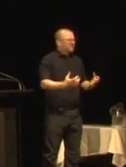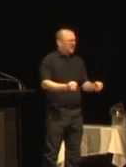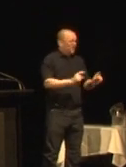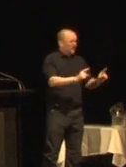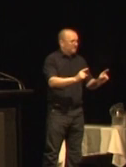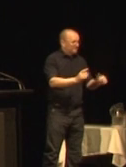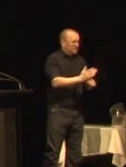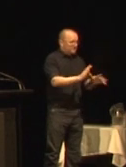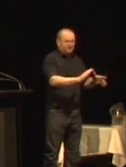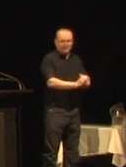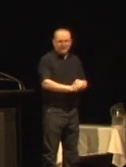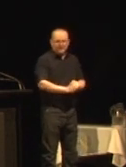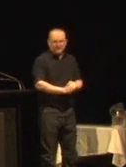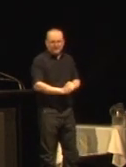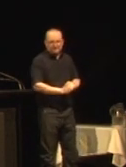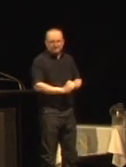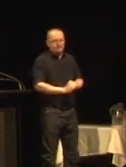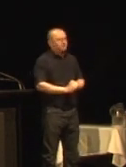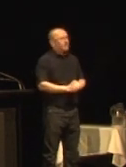Here's the drill.